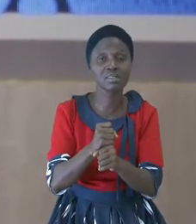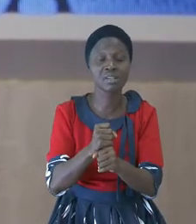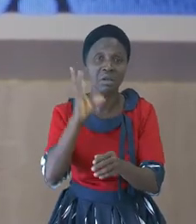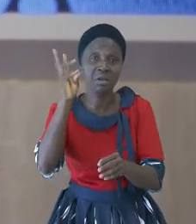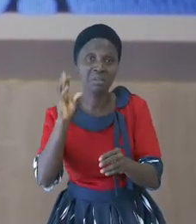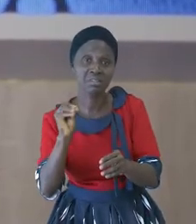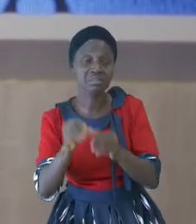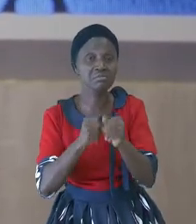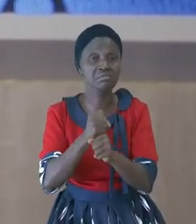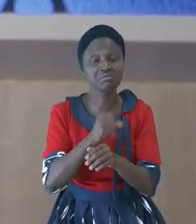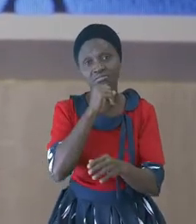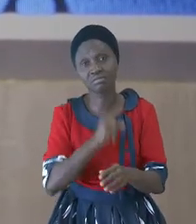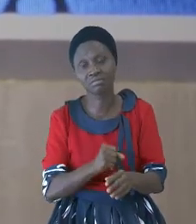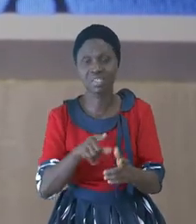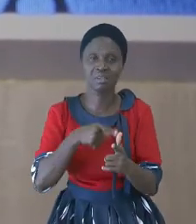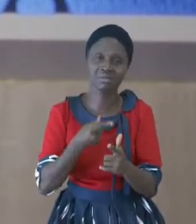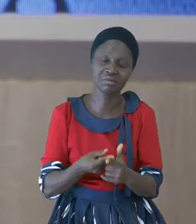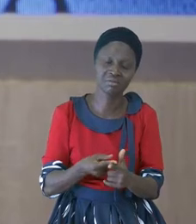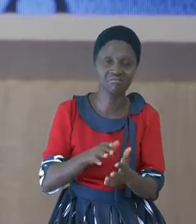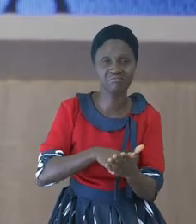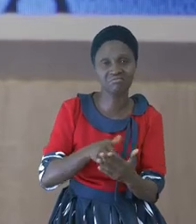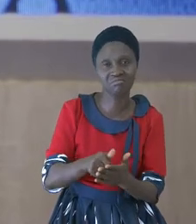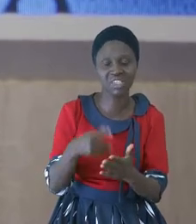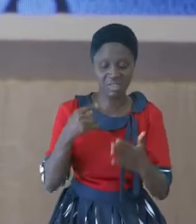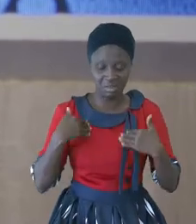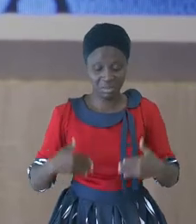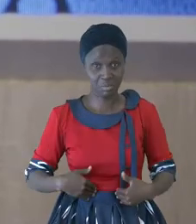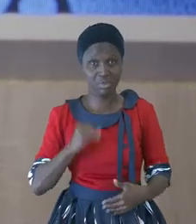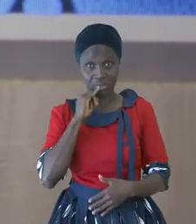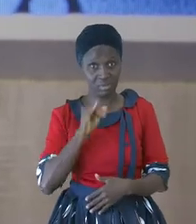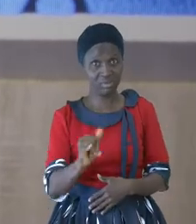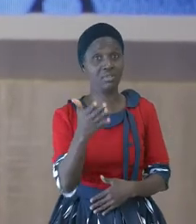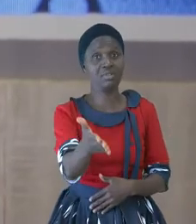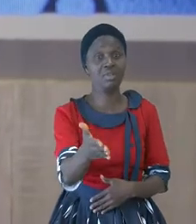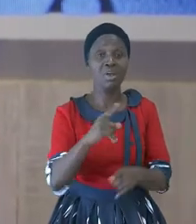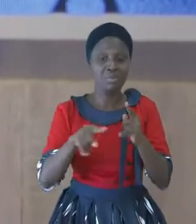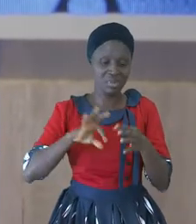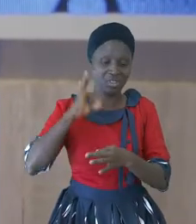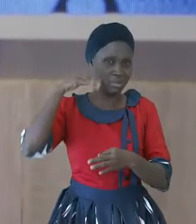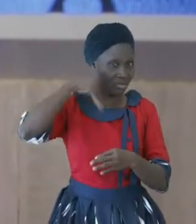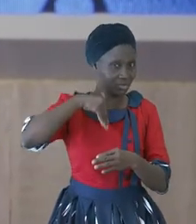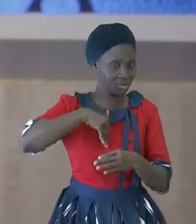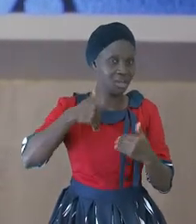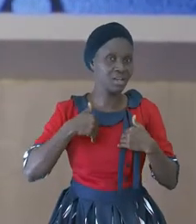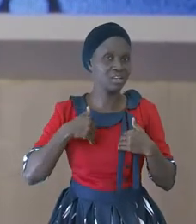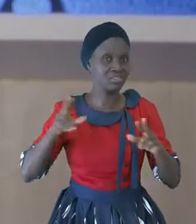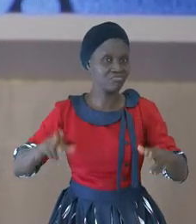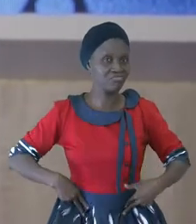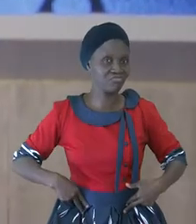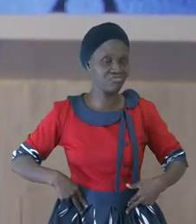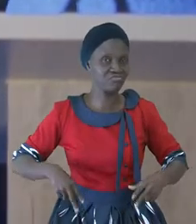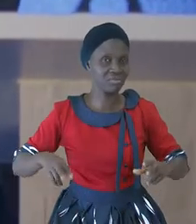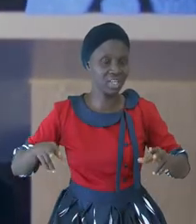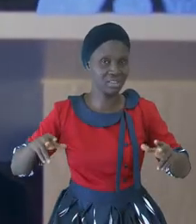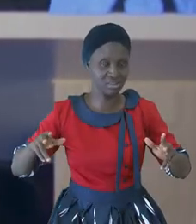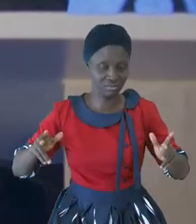their soul has retired. The body is still there, but the spirit has retired. It's like the